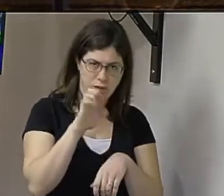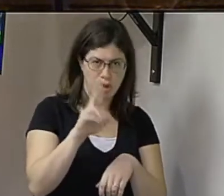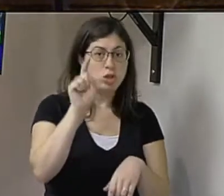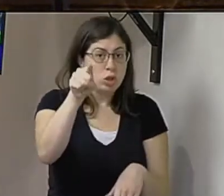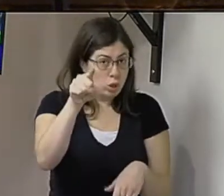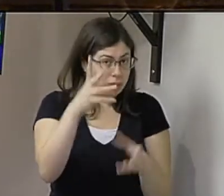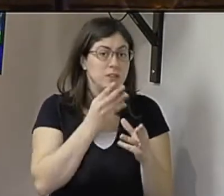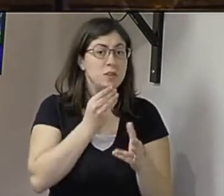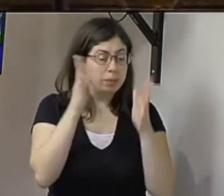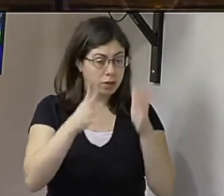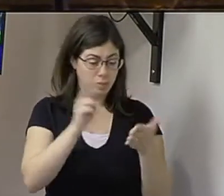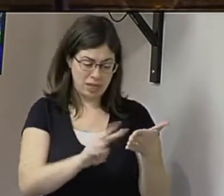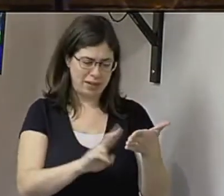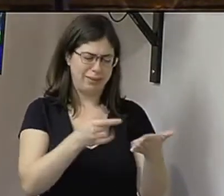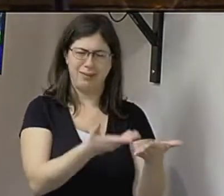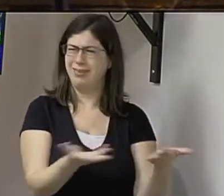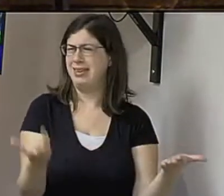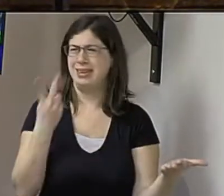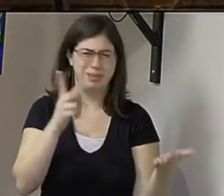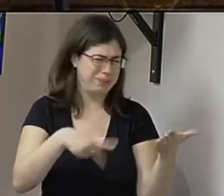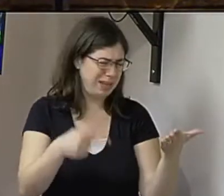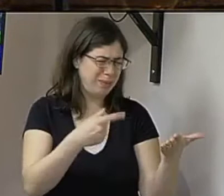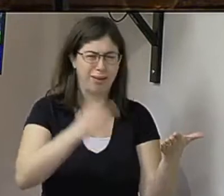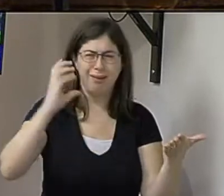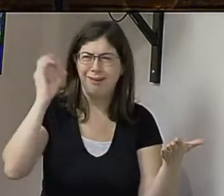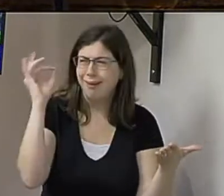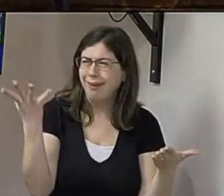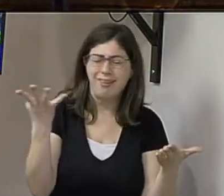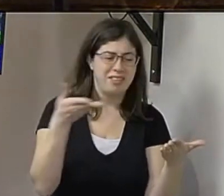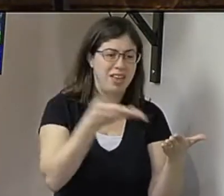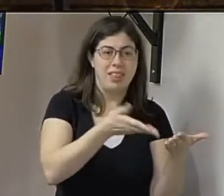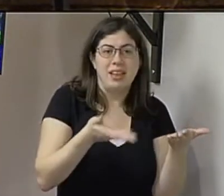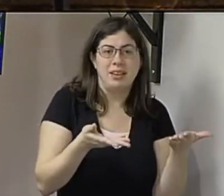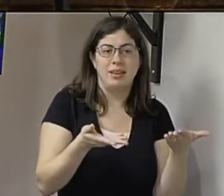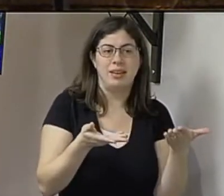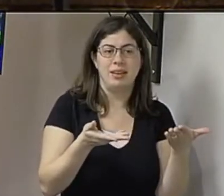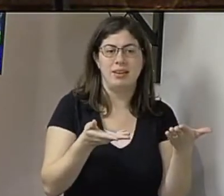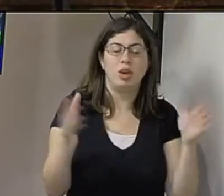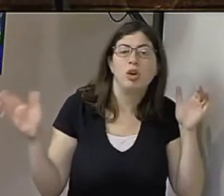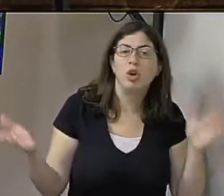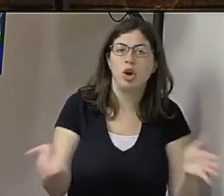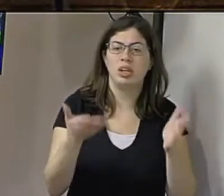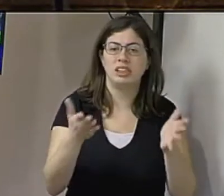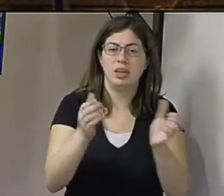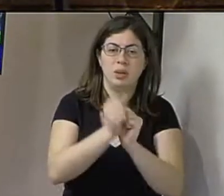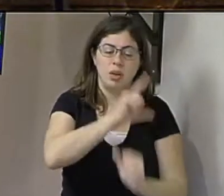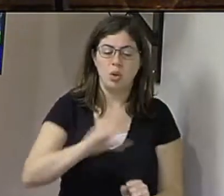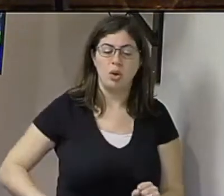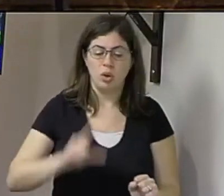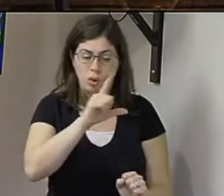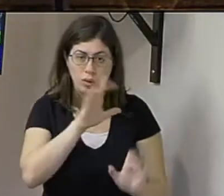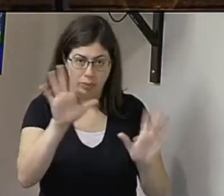as a Jew who's reading this, you're supposed to be like, look at these people, man. These people are ridiculous, right? It's a way of encouraging and the Lord's kind of